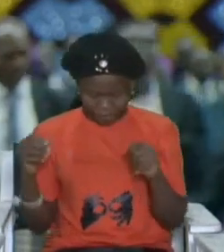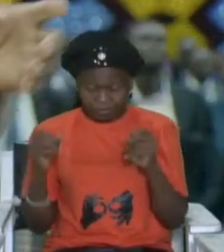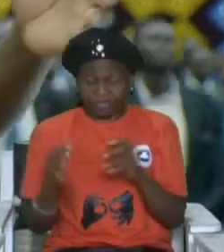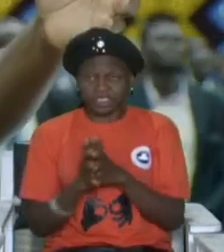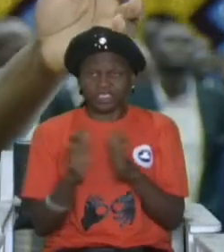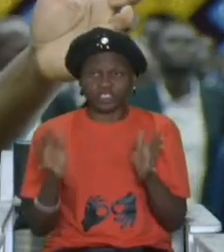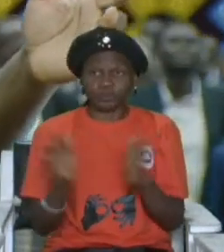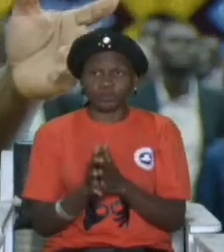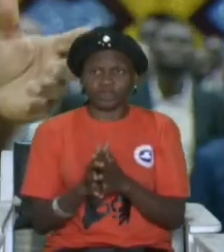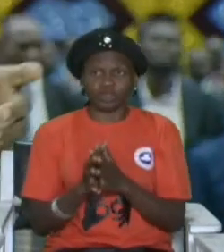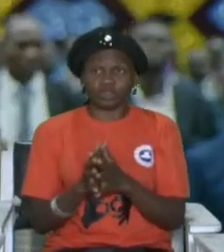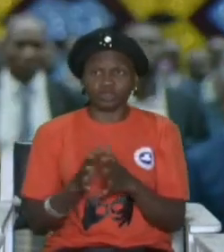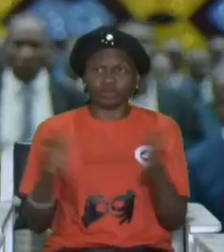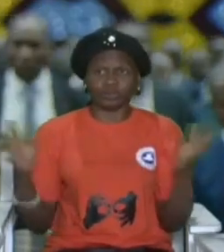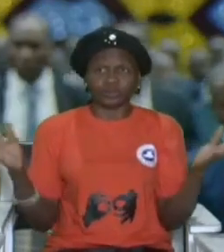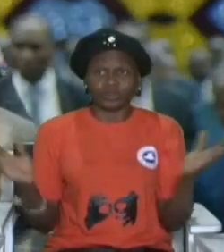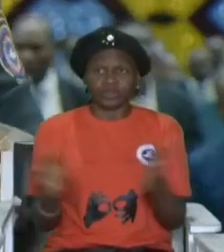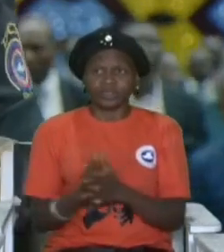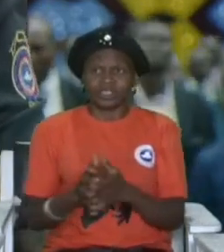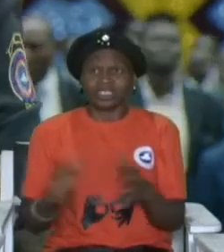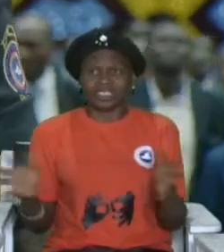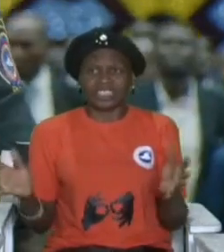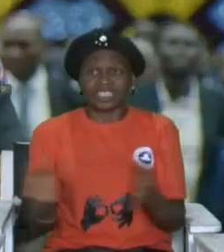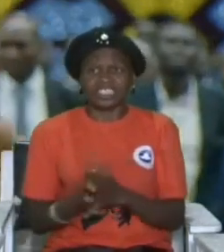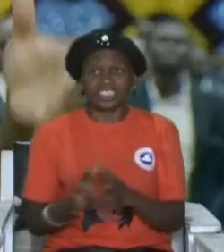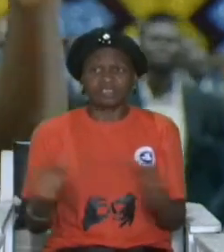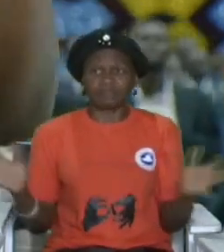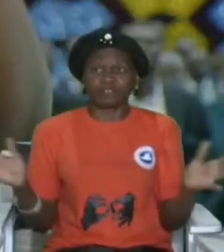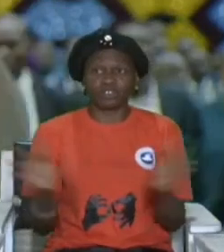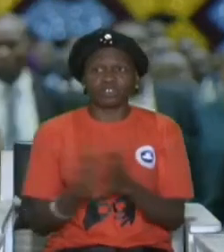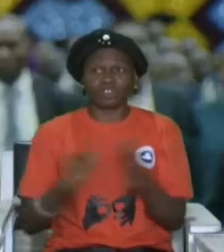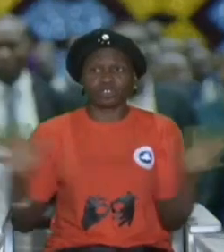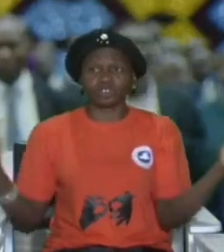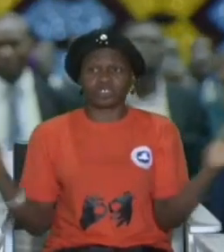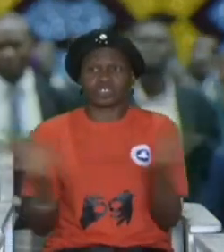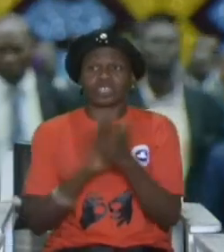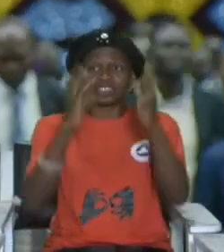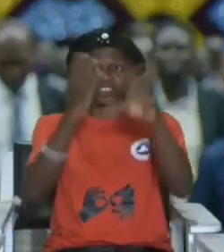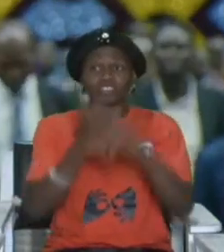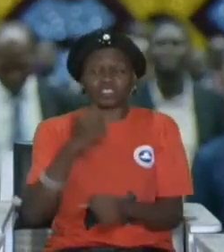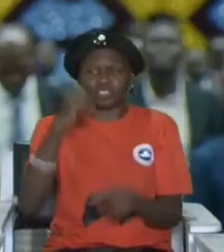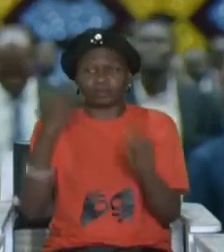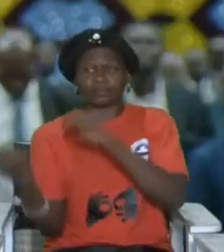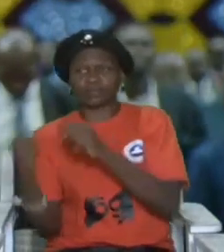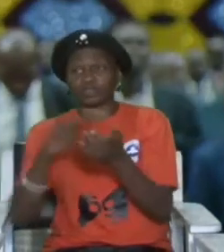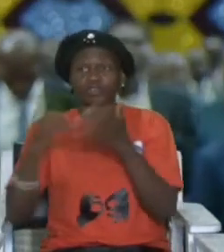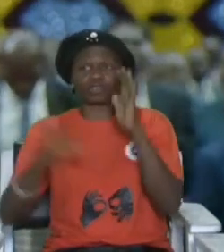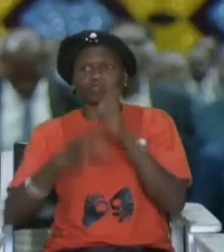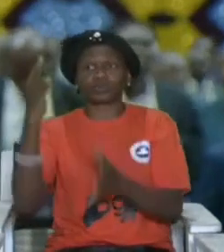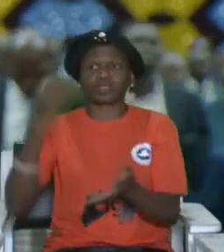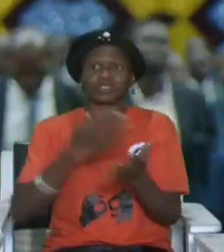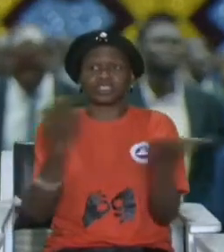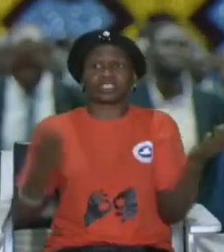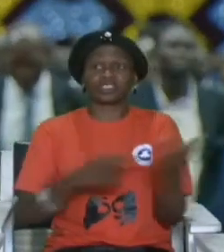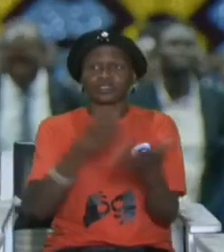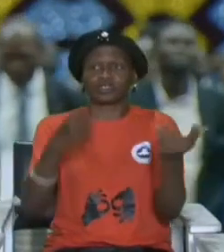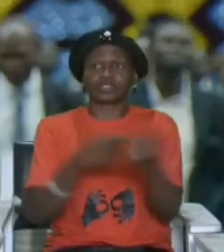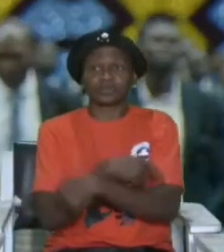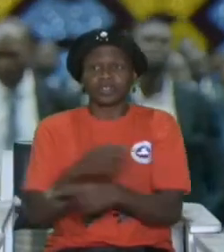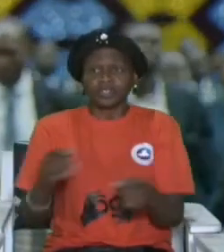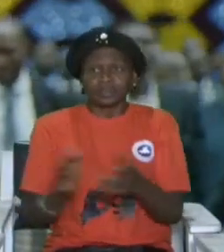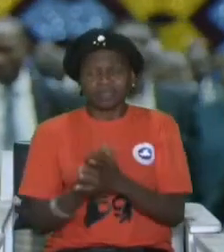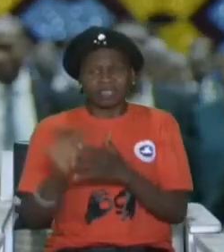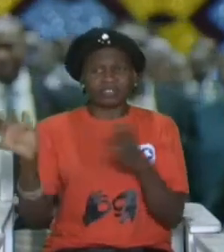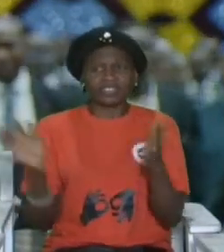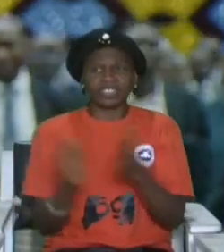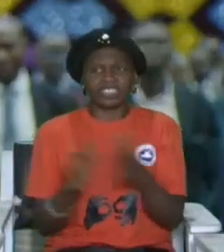Holy Spirit, open up your heart and open up your mind and receive that baptism of the Holy Spirit here today. Go ahead, go ahead,